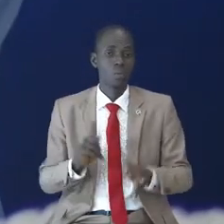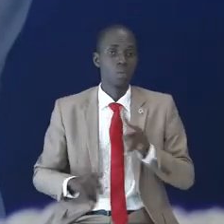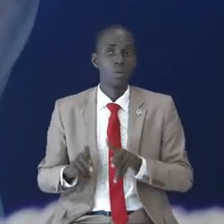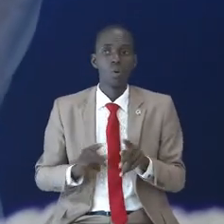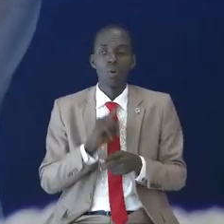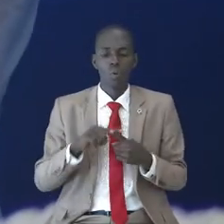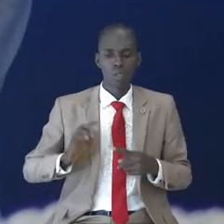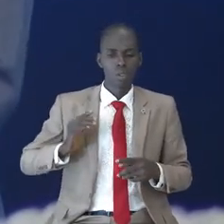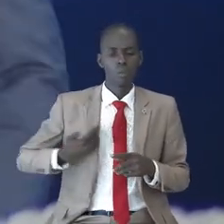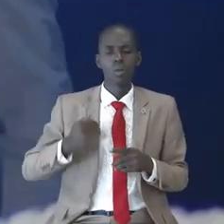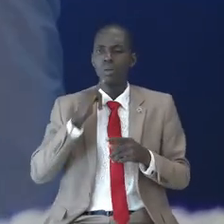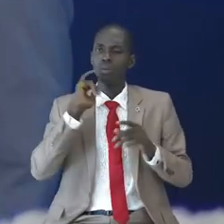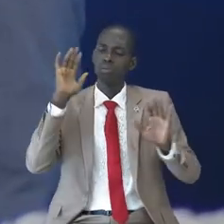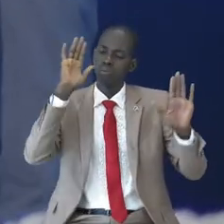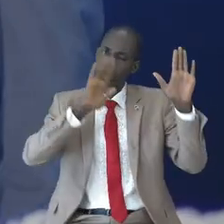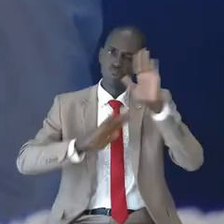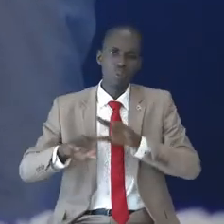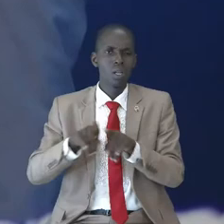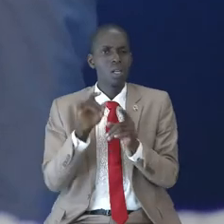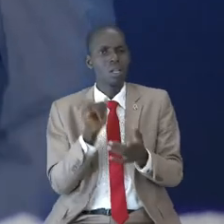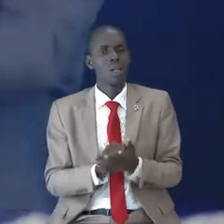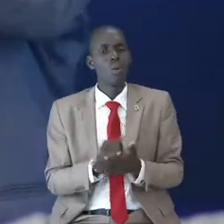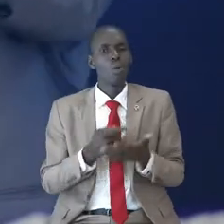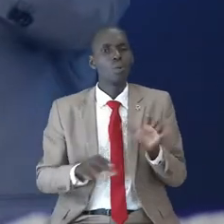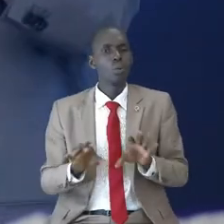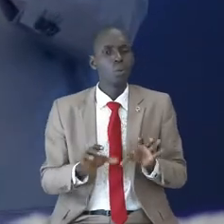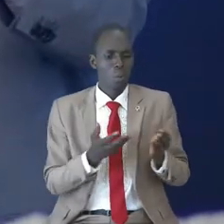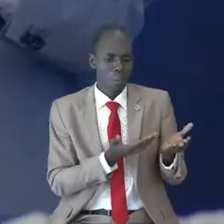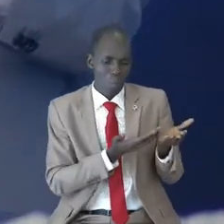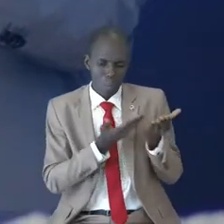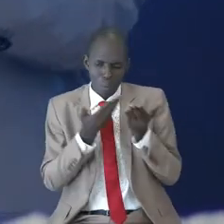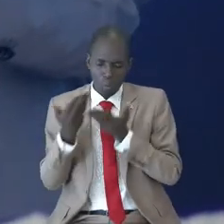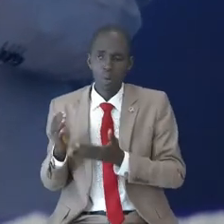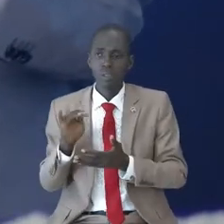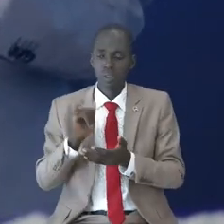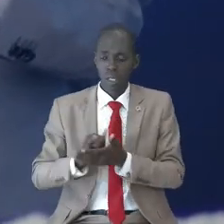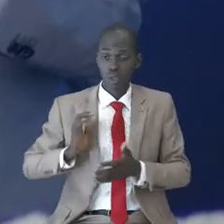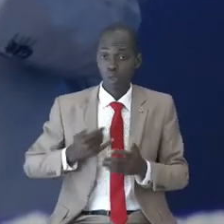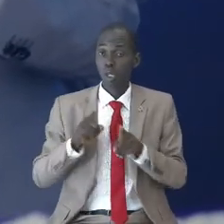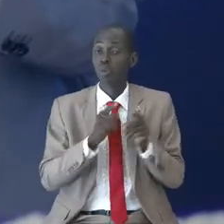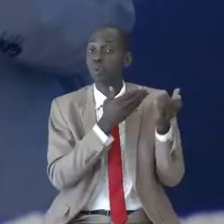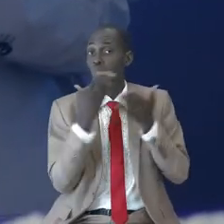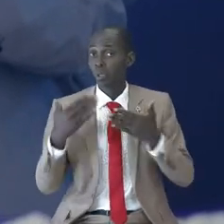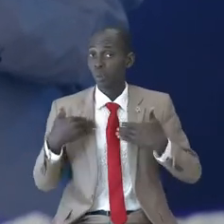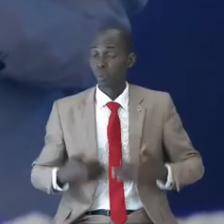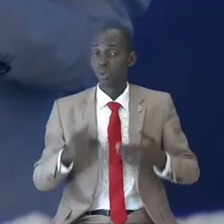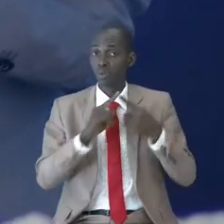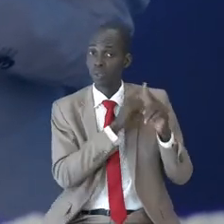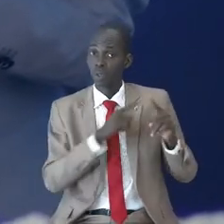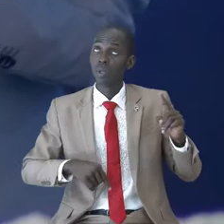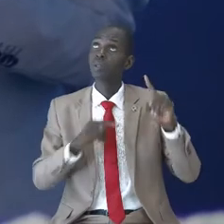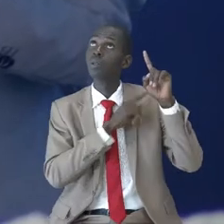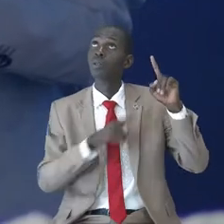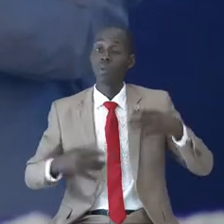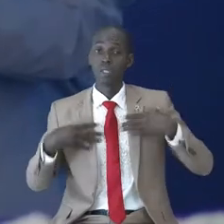is troubled like that, we bring that soul as we brought the body to the Lord, and the Lord healed